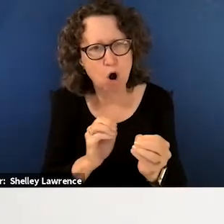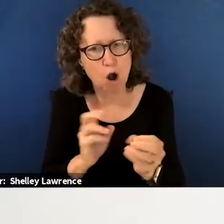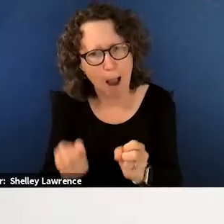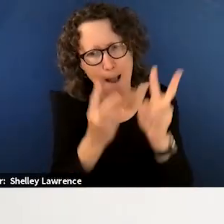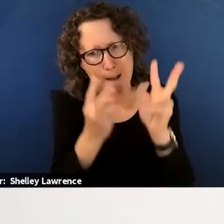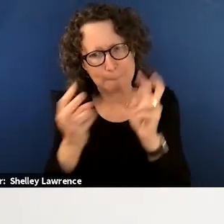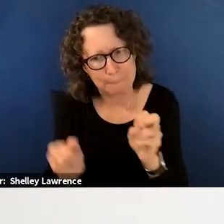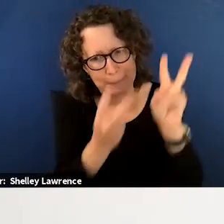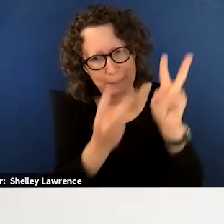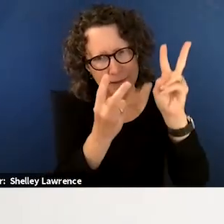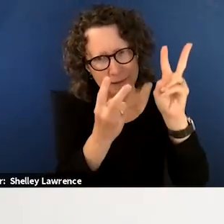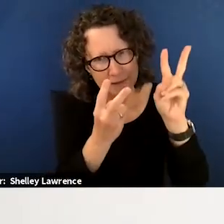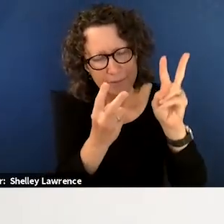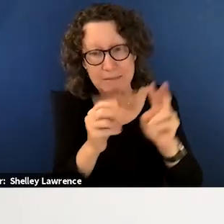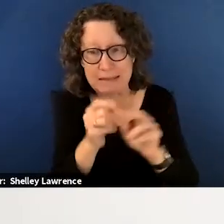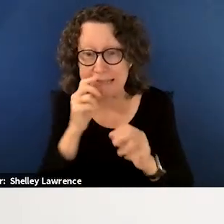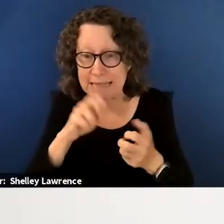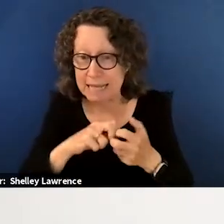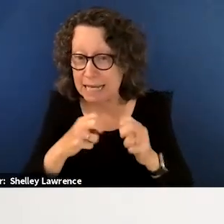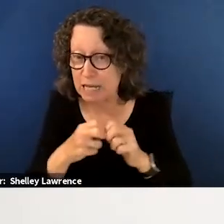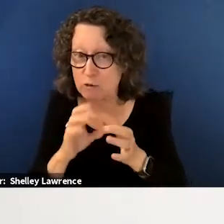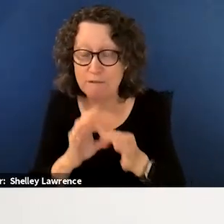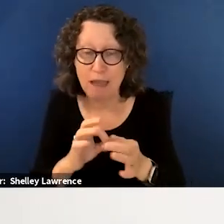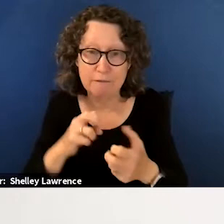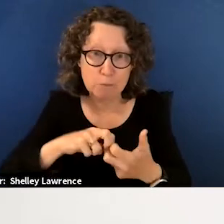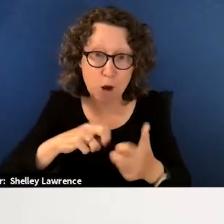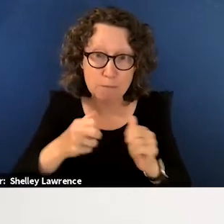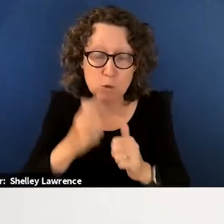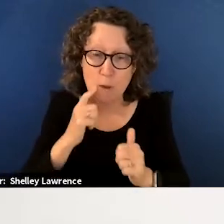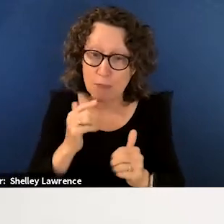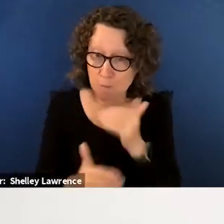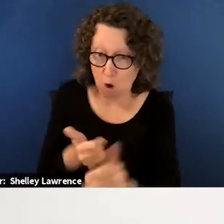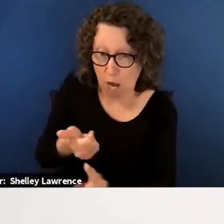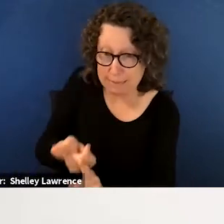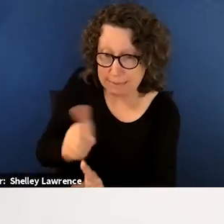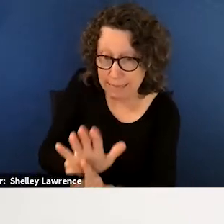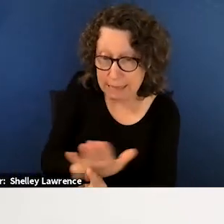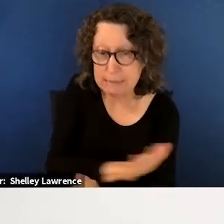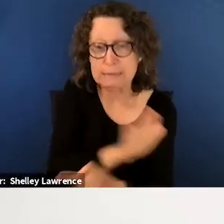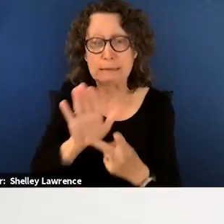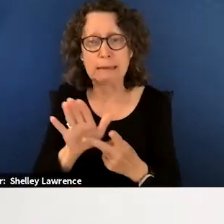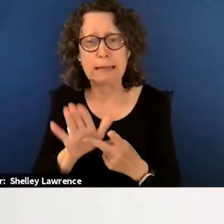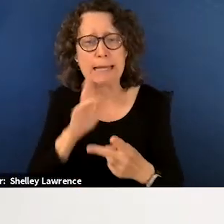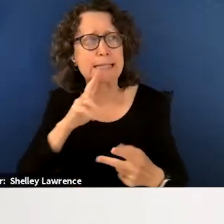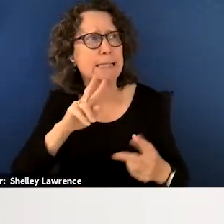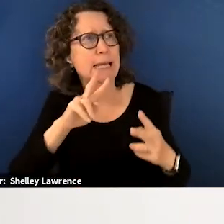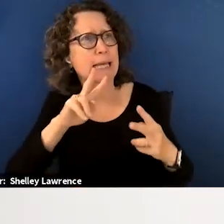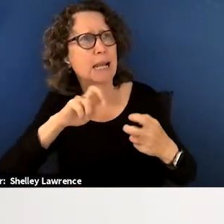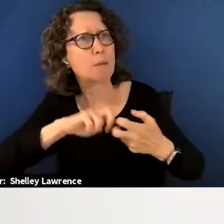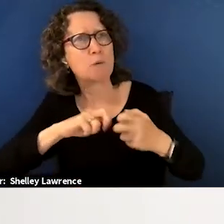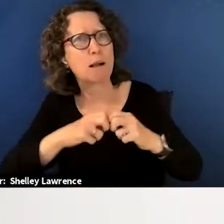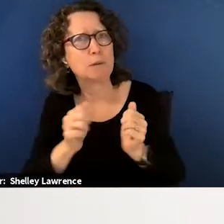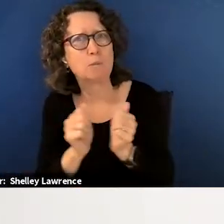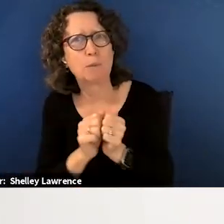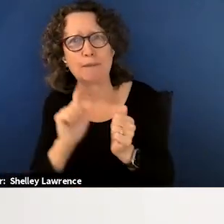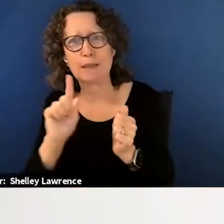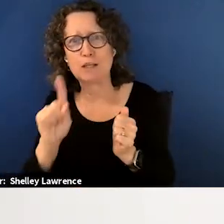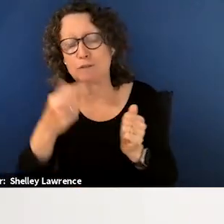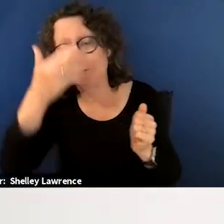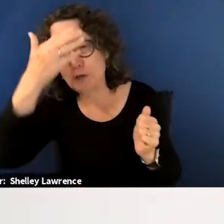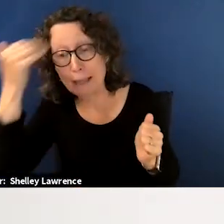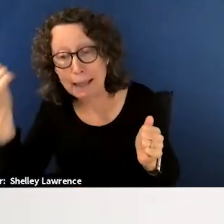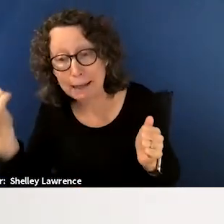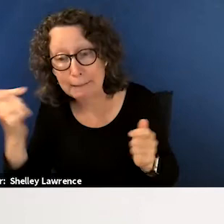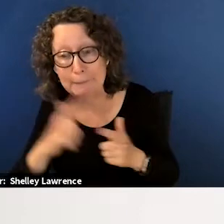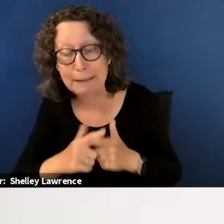it an issue of having problems with the process? Is it an issue with just forgetting because